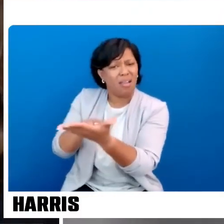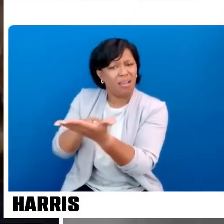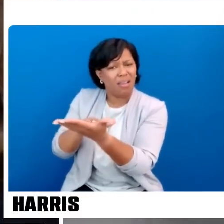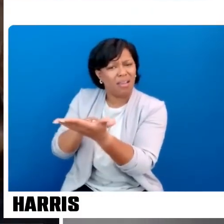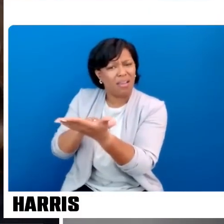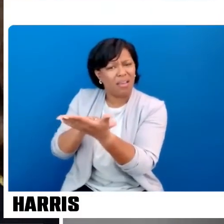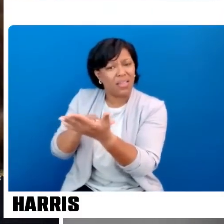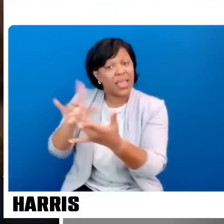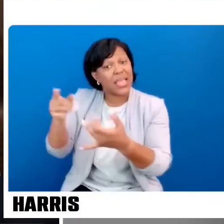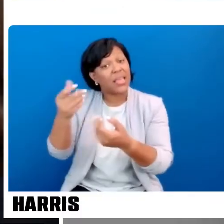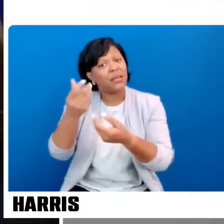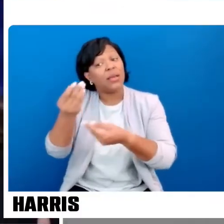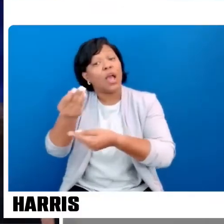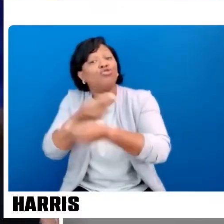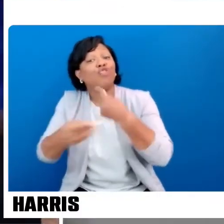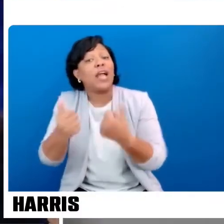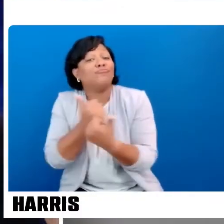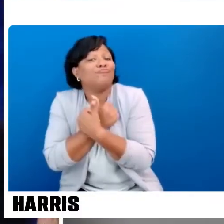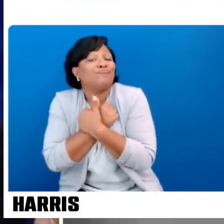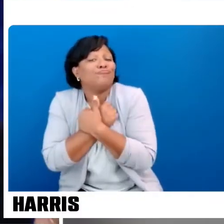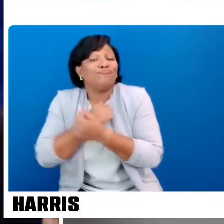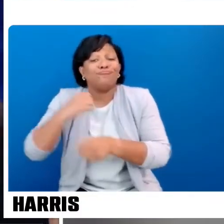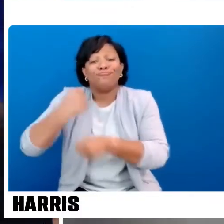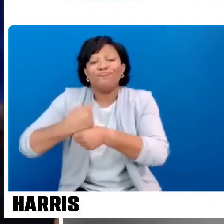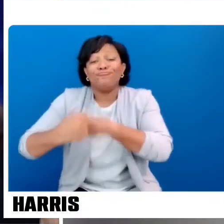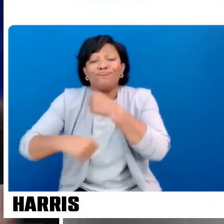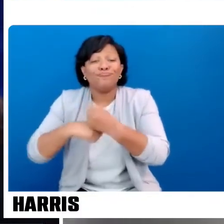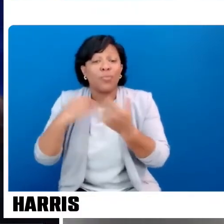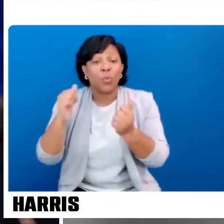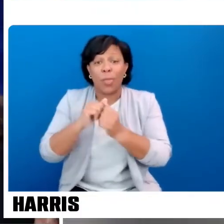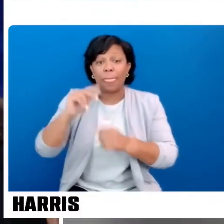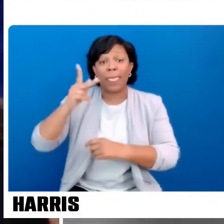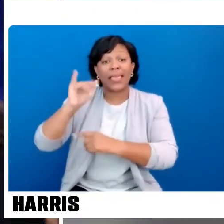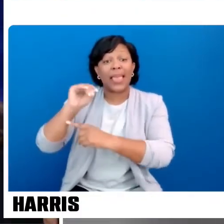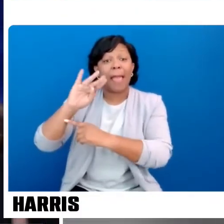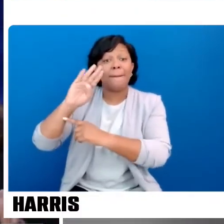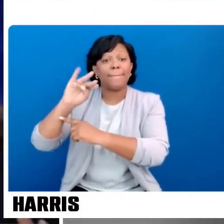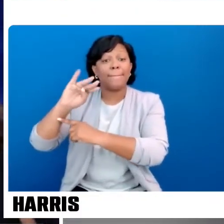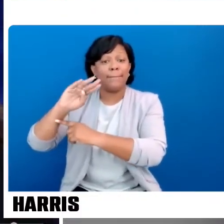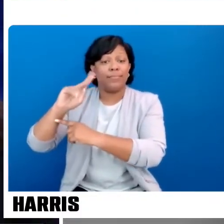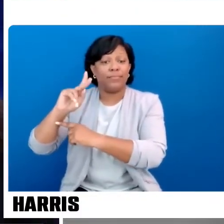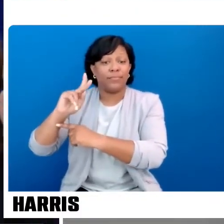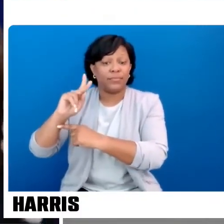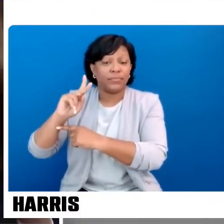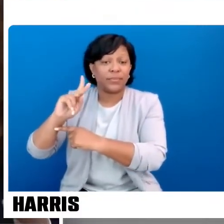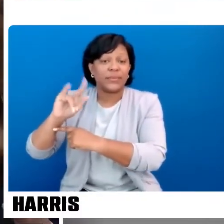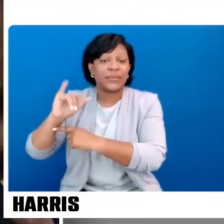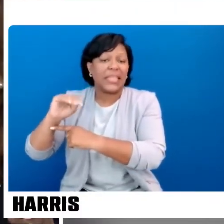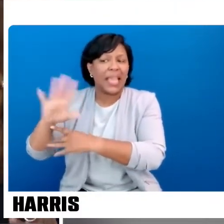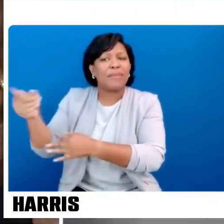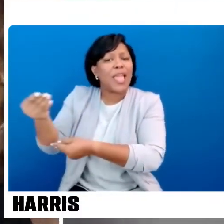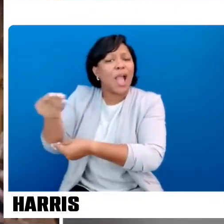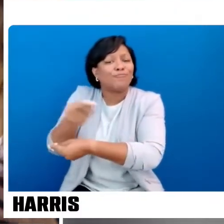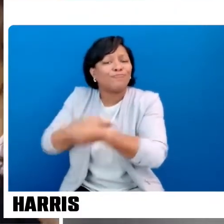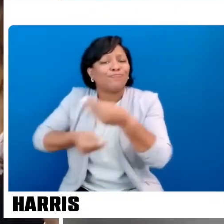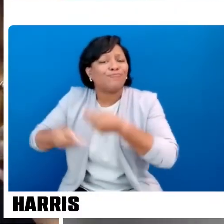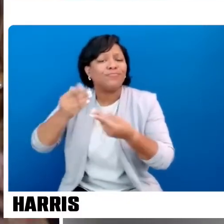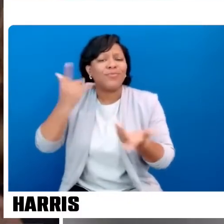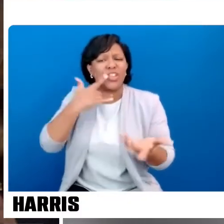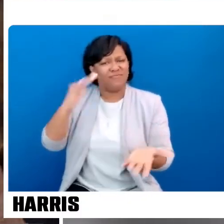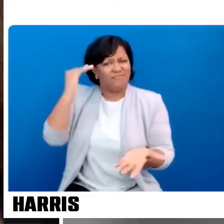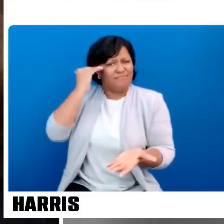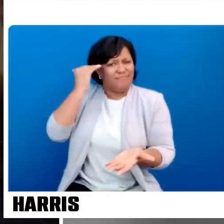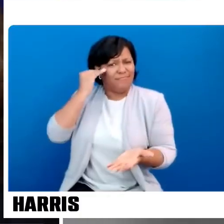Jong-un. And it is absolutely well known that these dictators and autocrats are rooting for you to